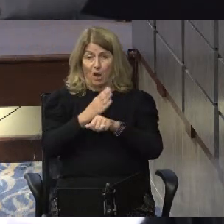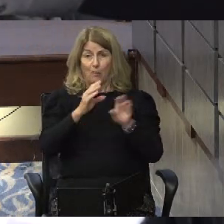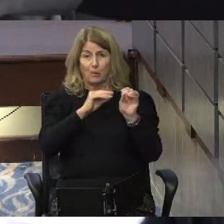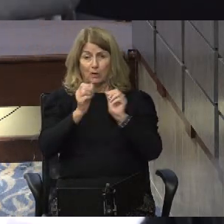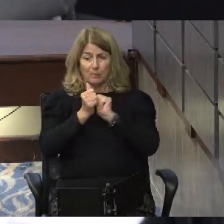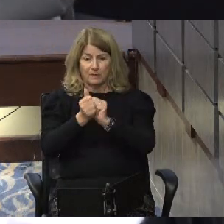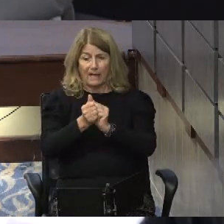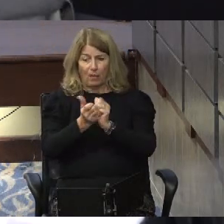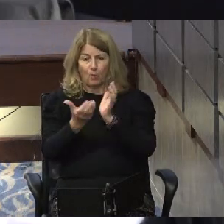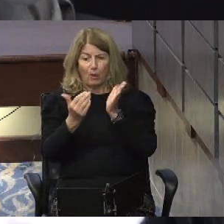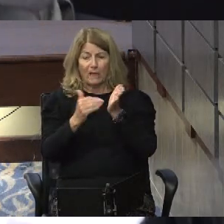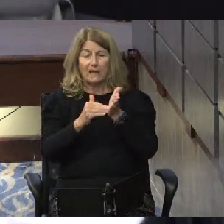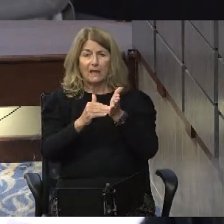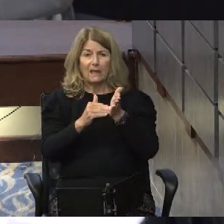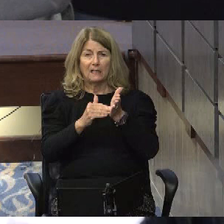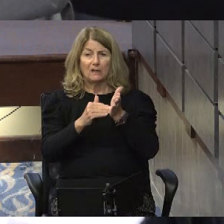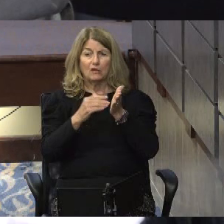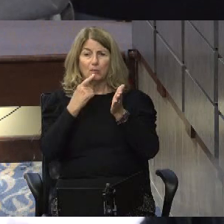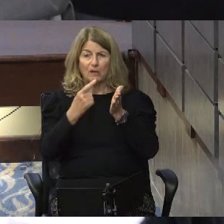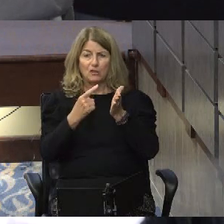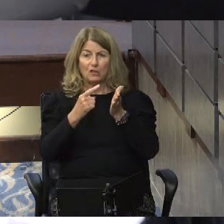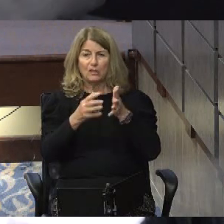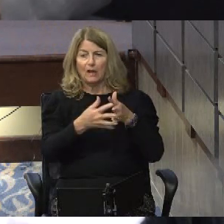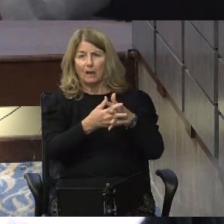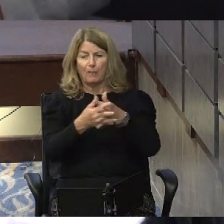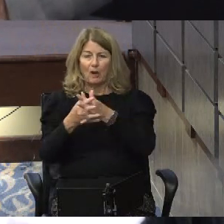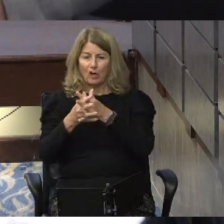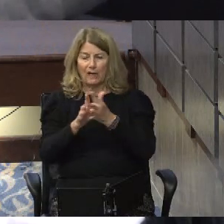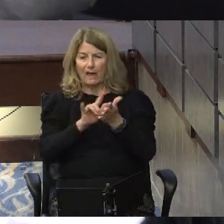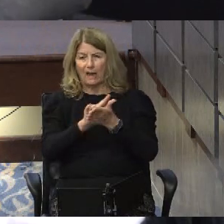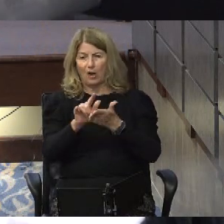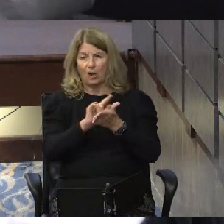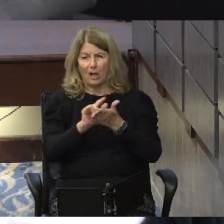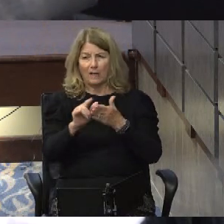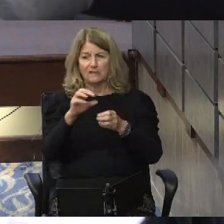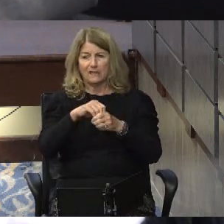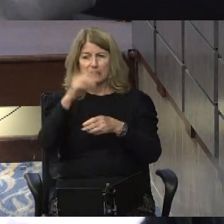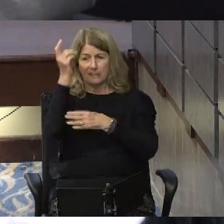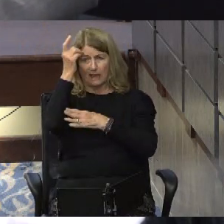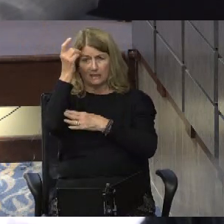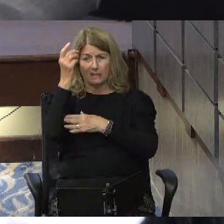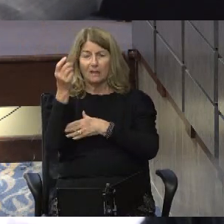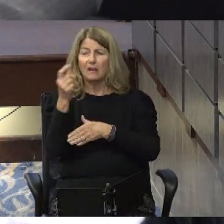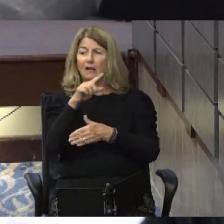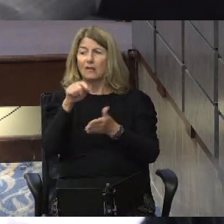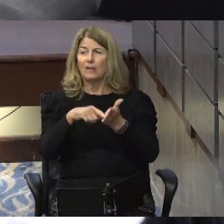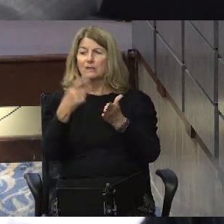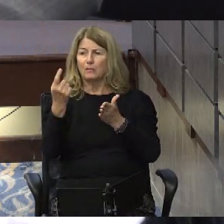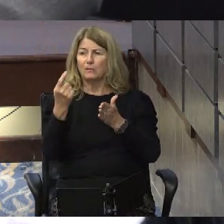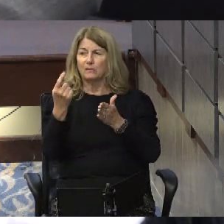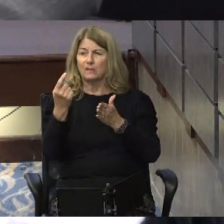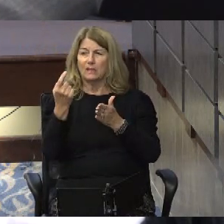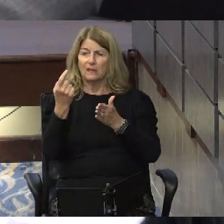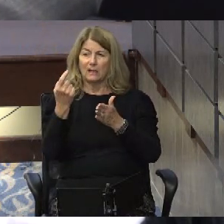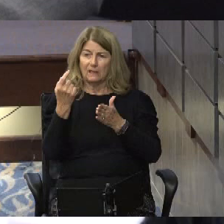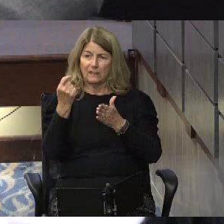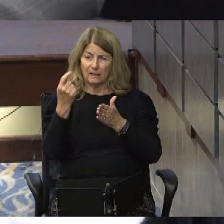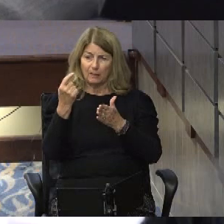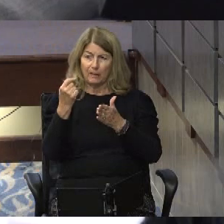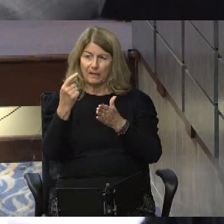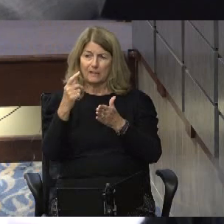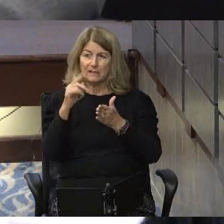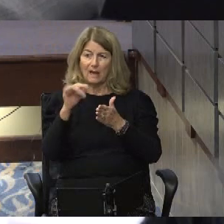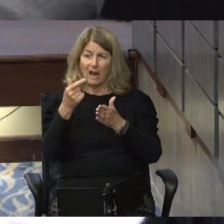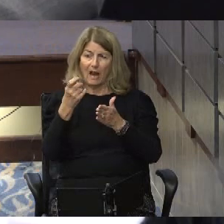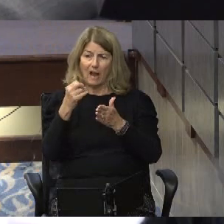Again, you mentioned American Airlines in Dallas. That's actually a little bit tighter than this in terms of